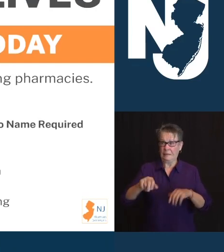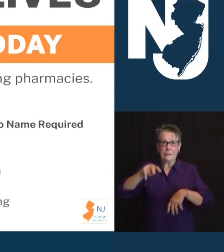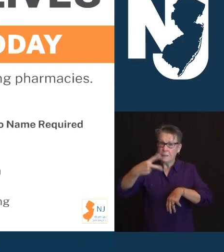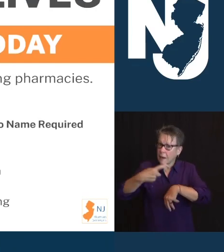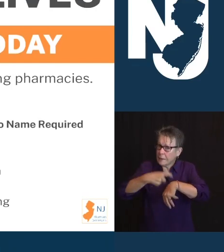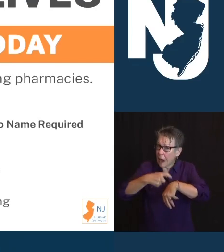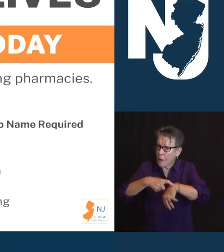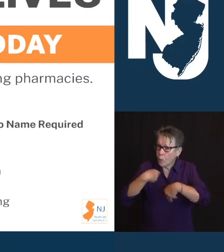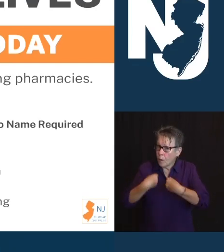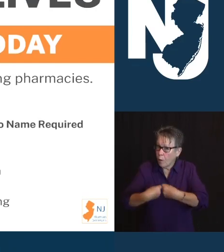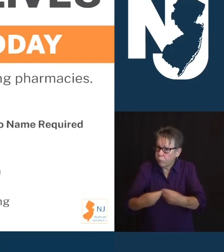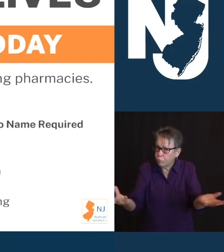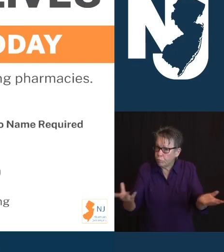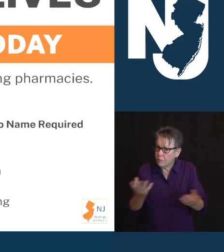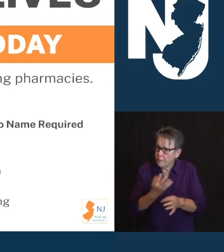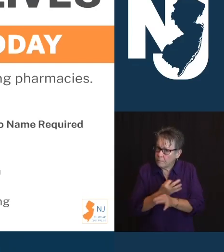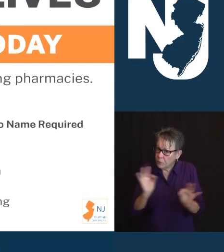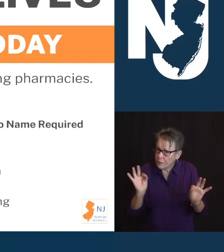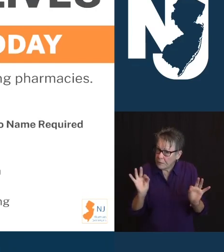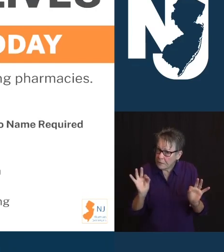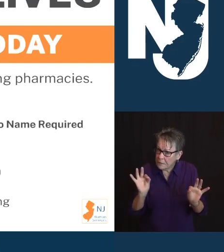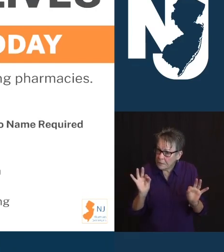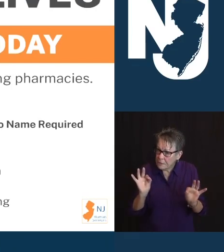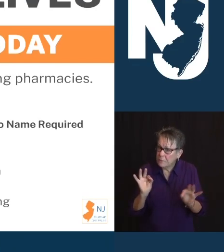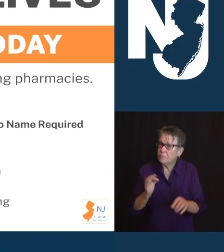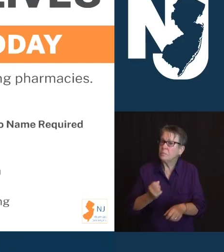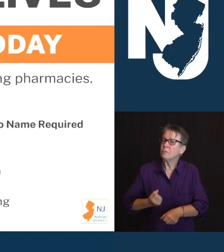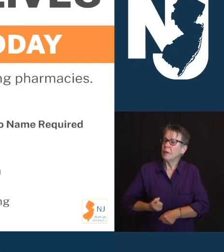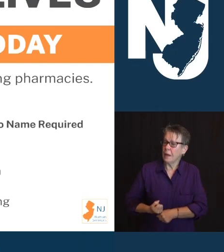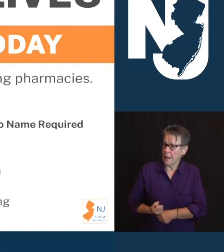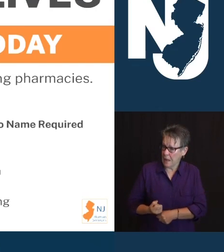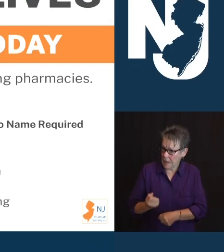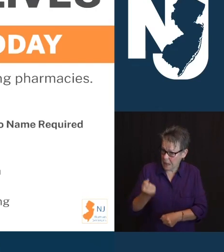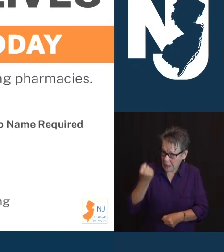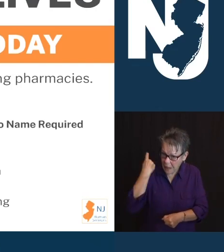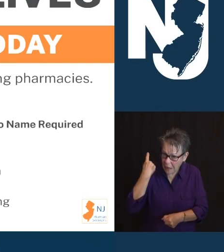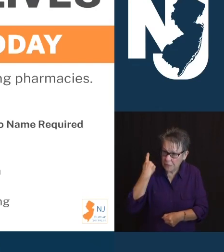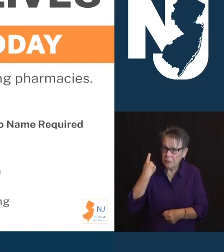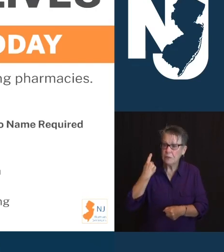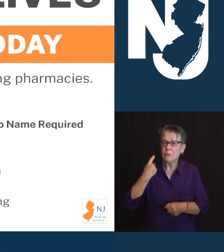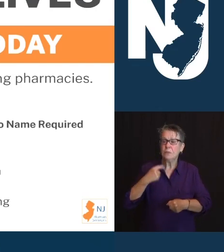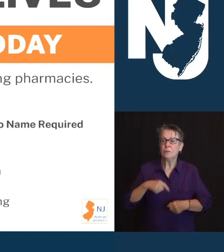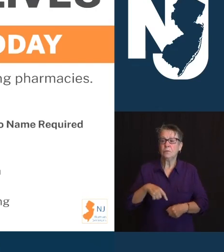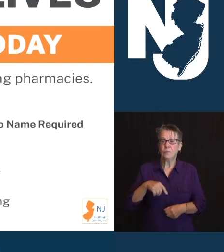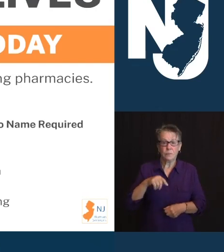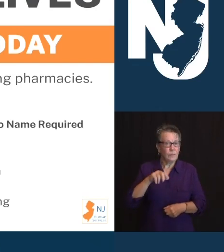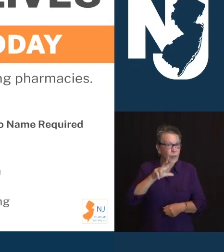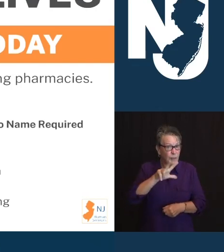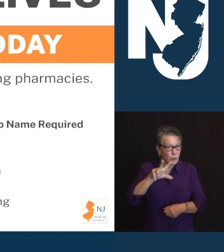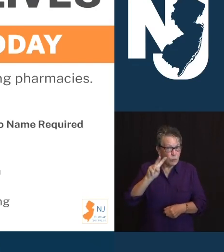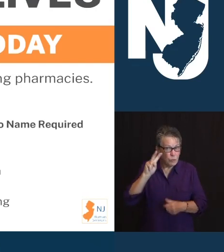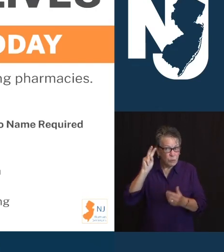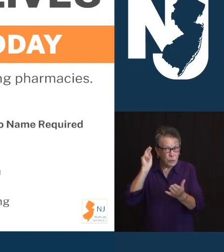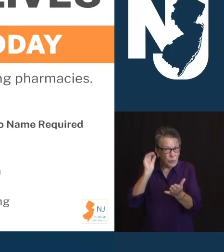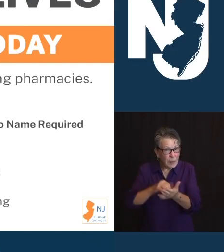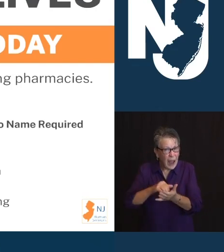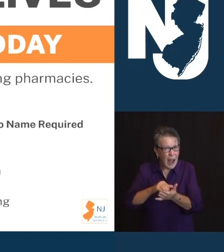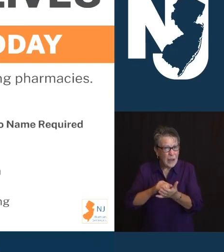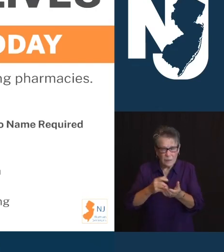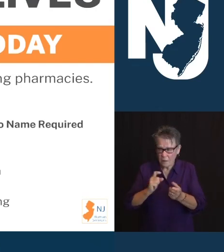so encouraged to see New Jerseyans from across the state participate and be a part of the fight to combat the opioid